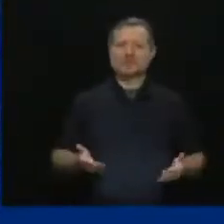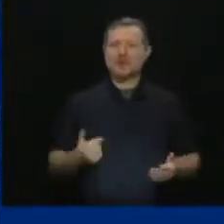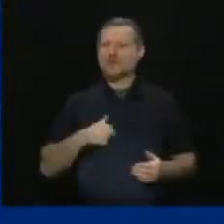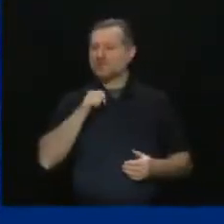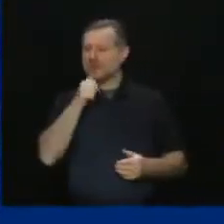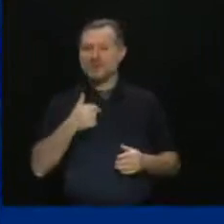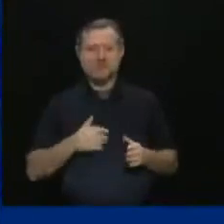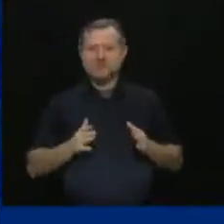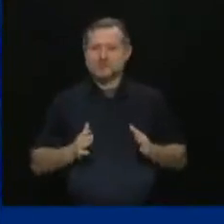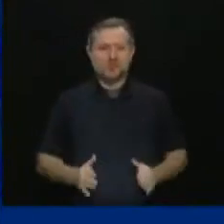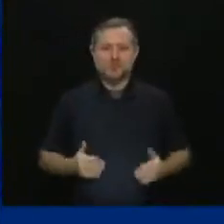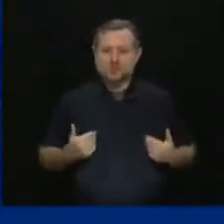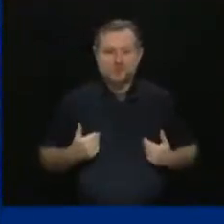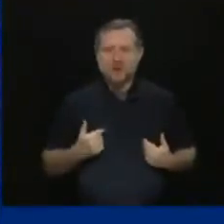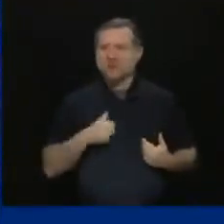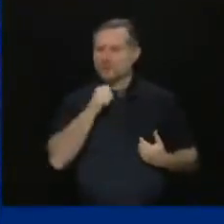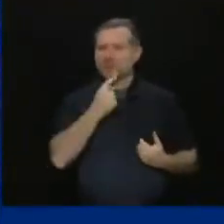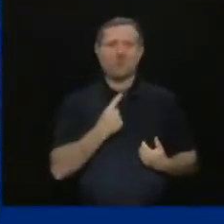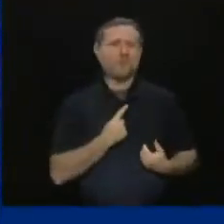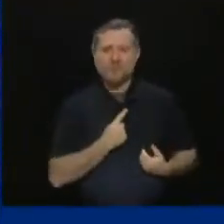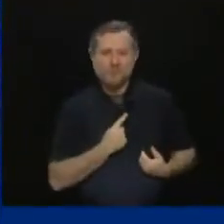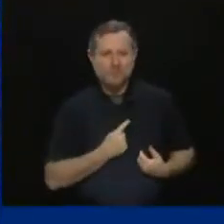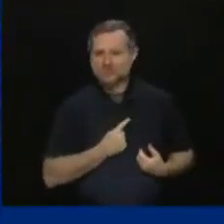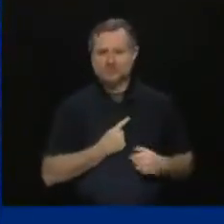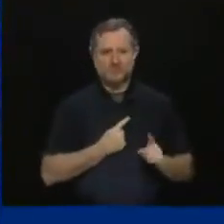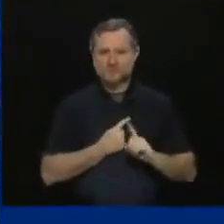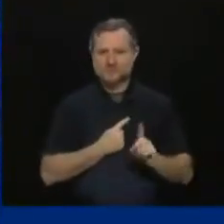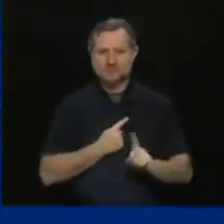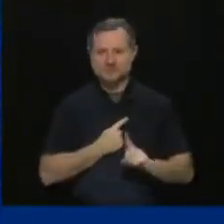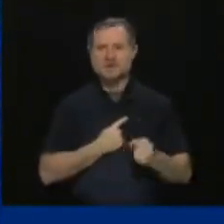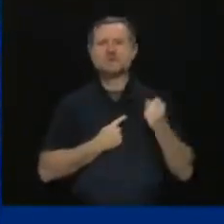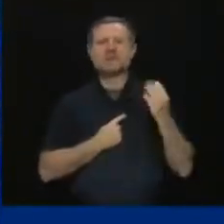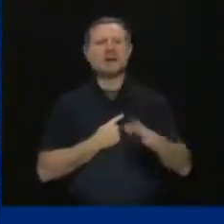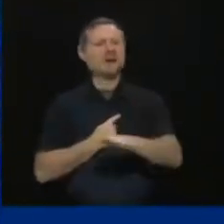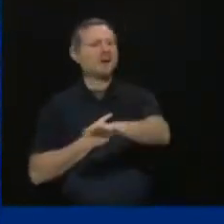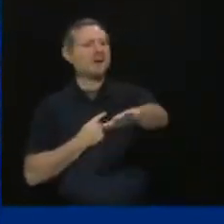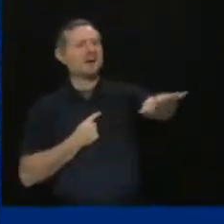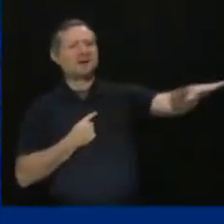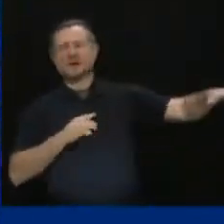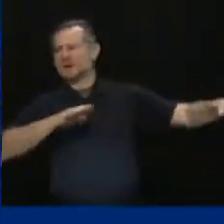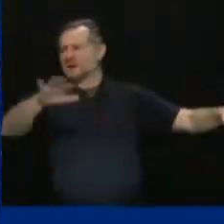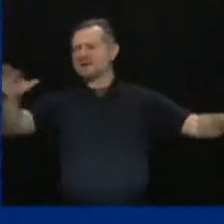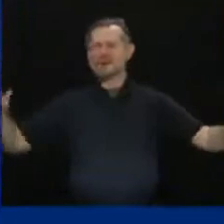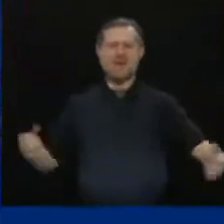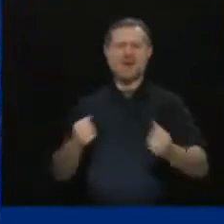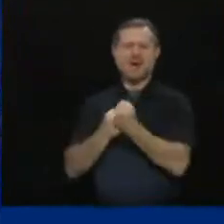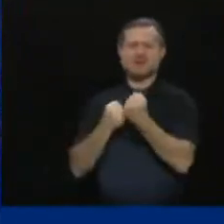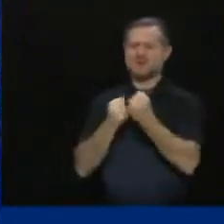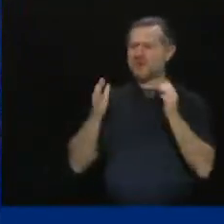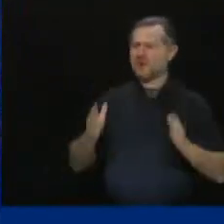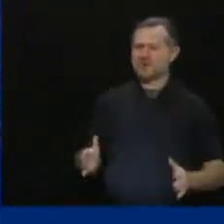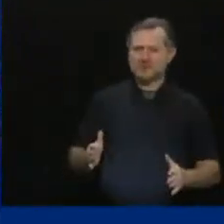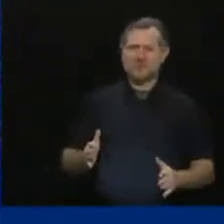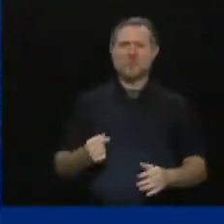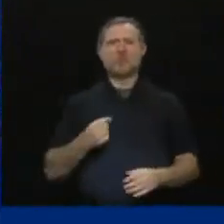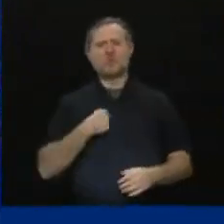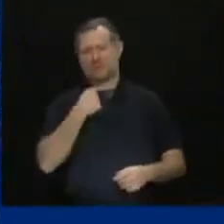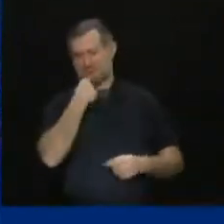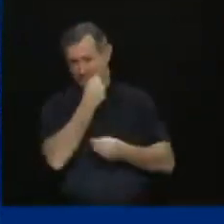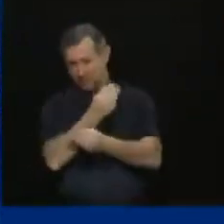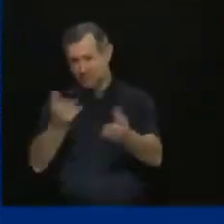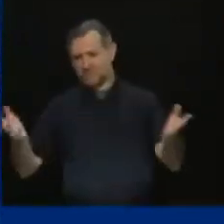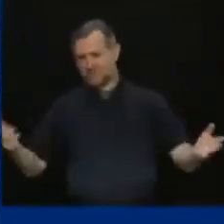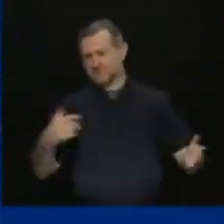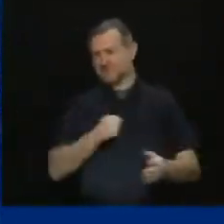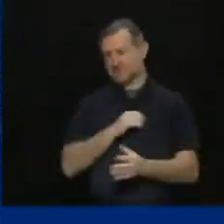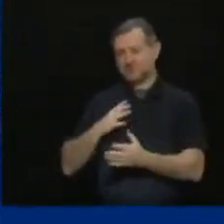I am not alone. The advocates, we tell y'all what to do because we know what's happening on